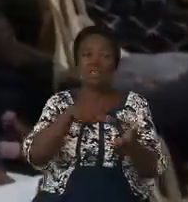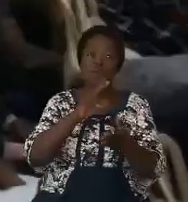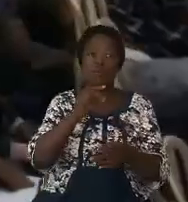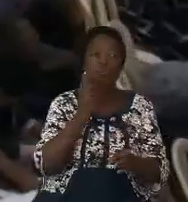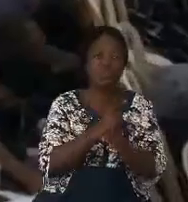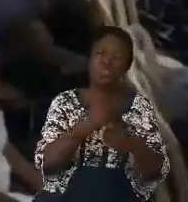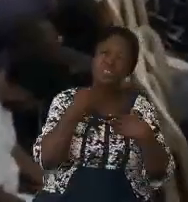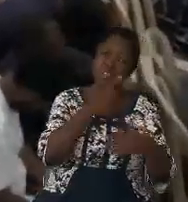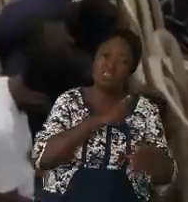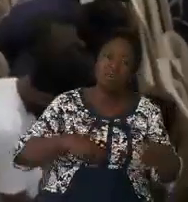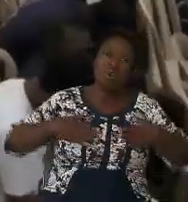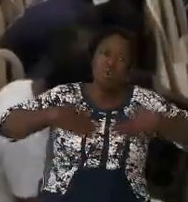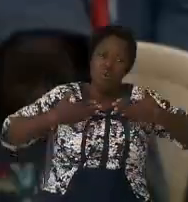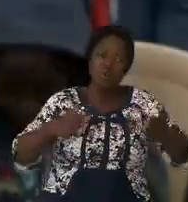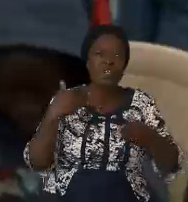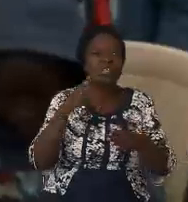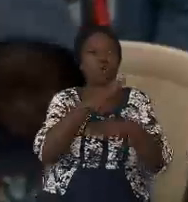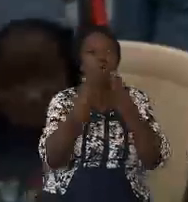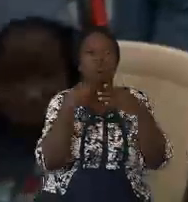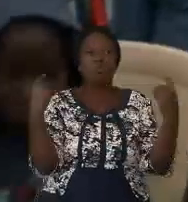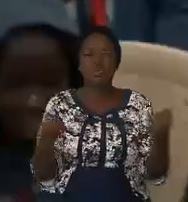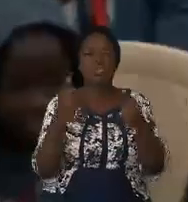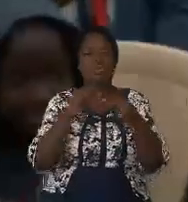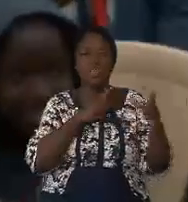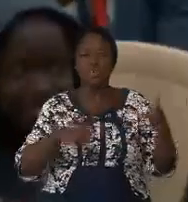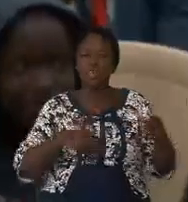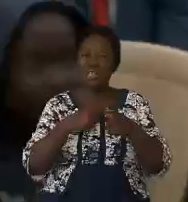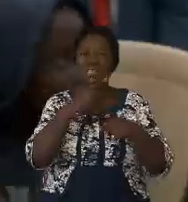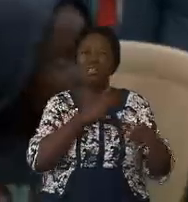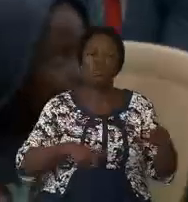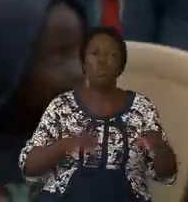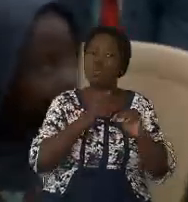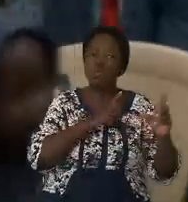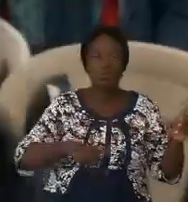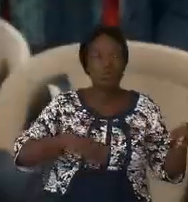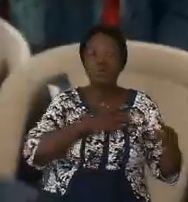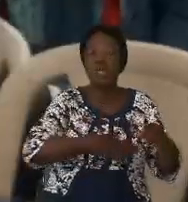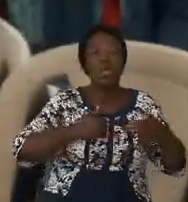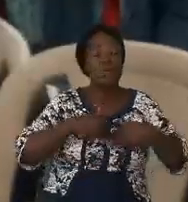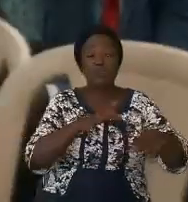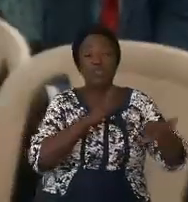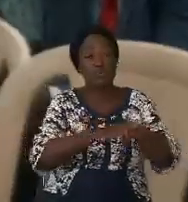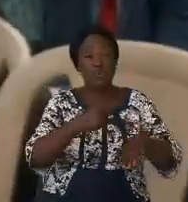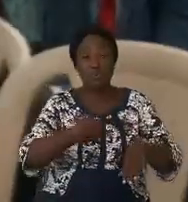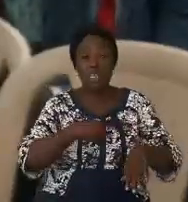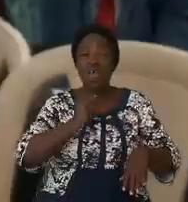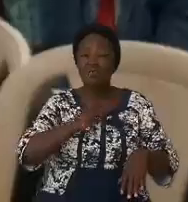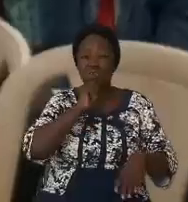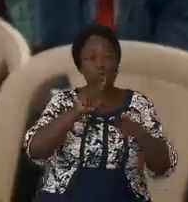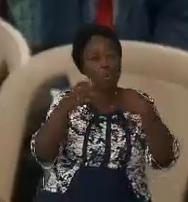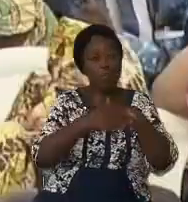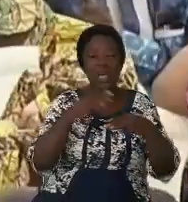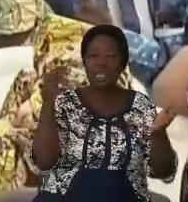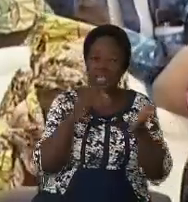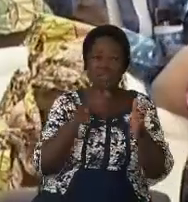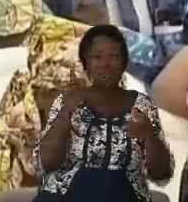And then as you are standing up, tell the Lord, I will not go back again to the wilderness. I will not go back again to